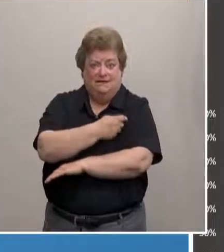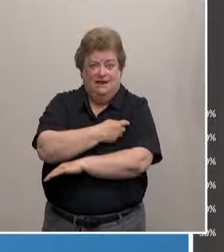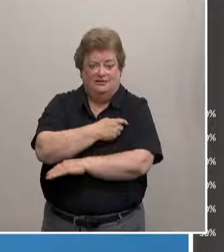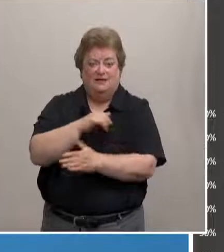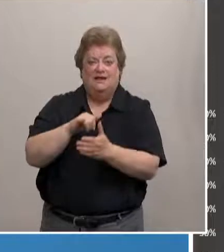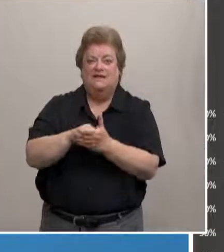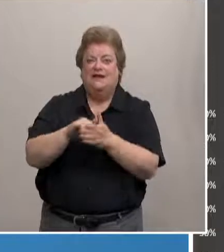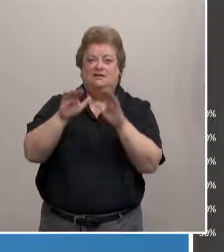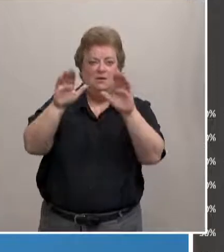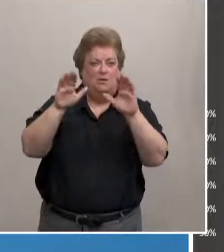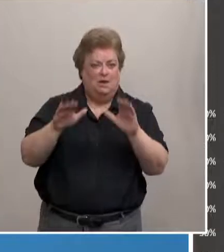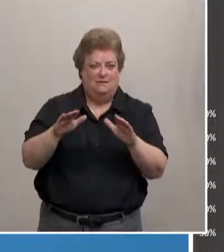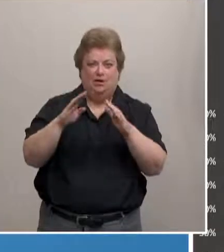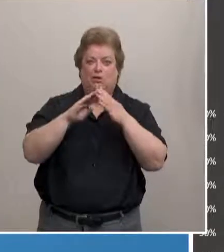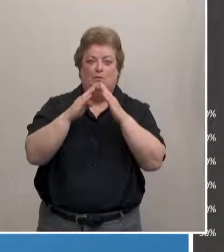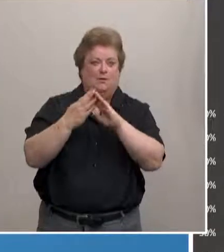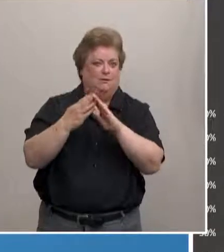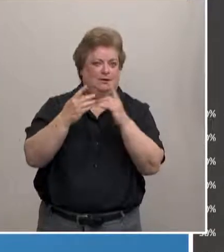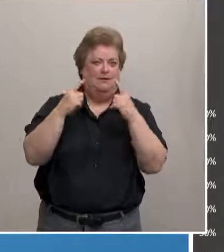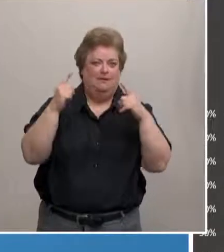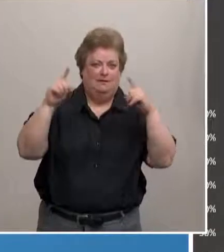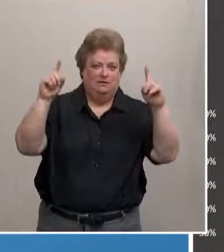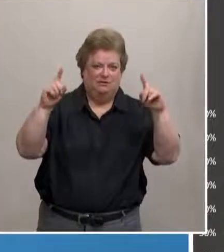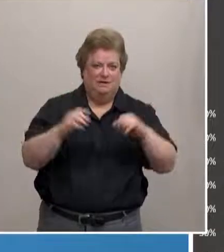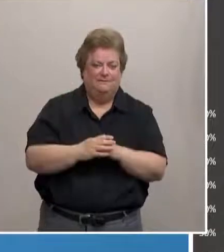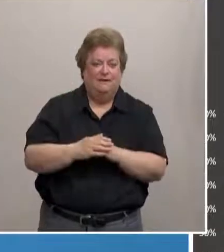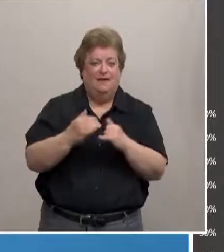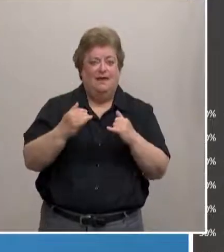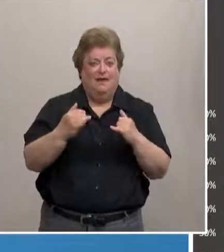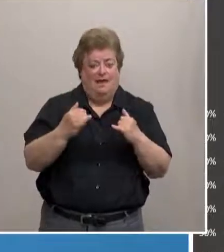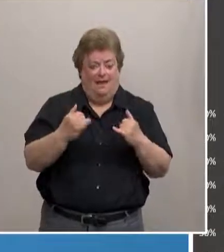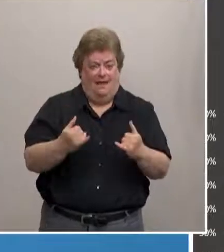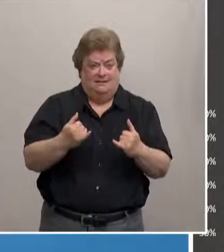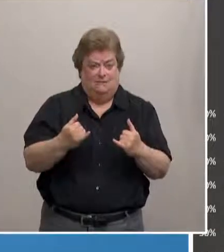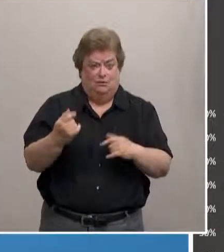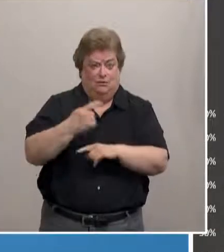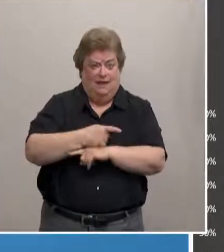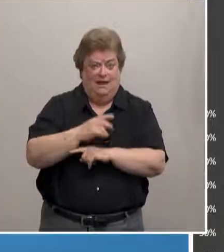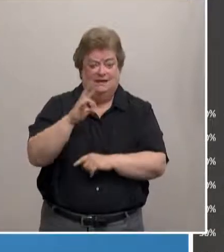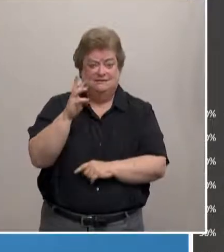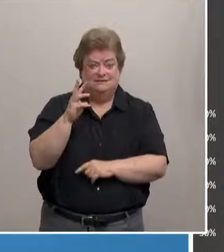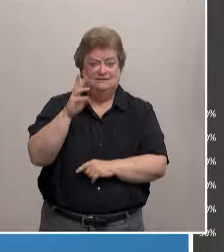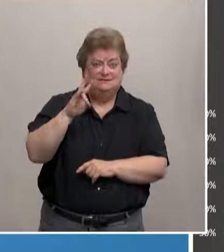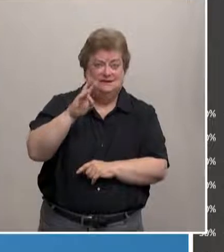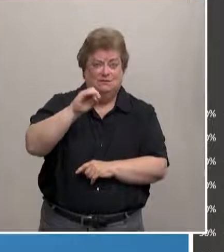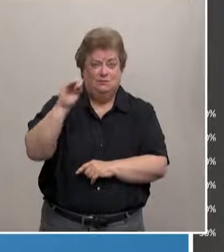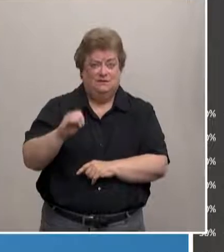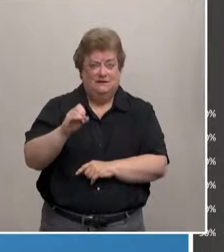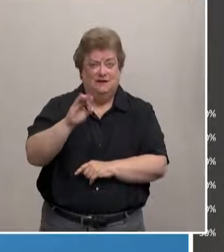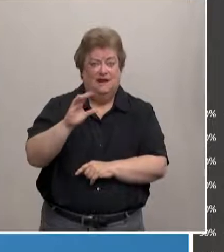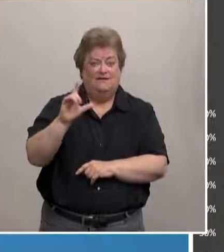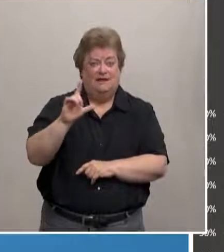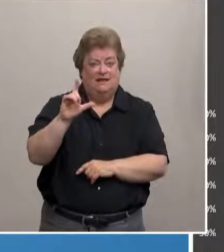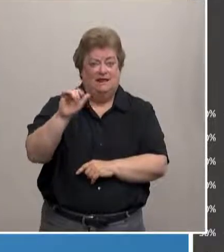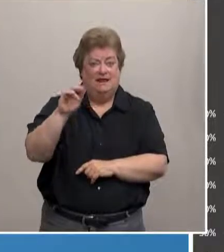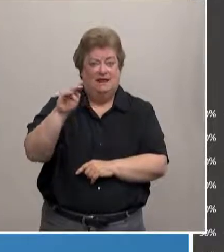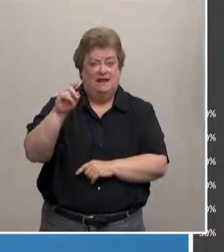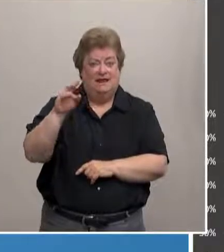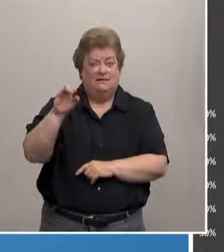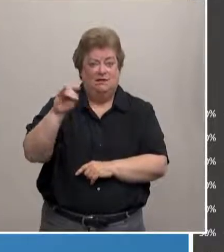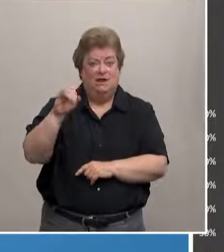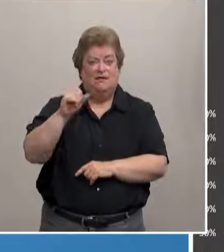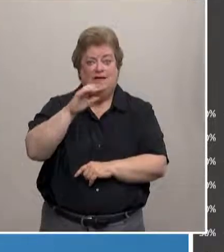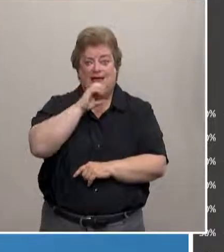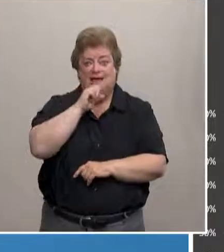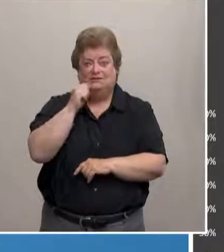a tremendous community accomplishment. And as of today, 67% of our Lincoln and Lancaster County residents age 16